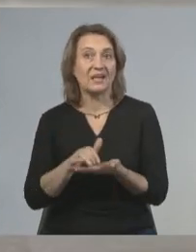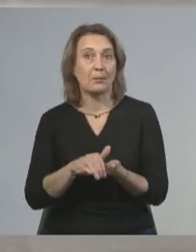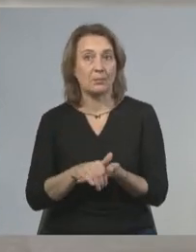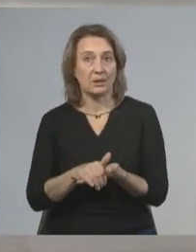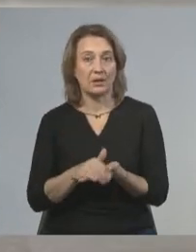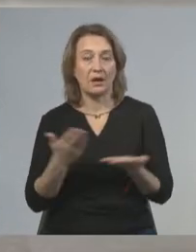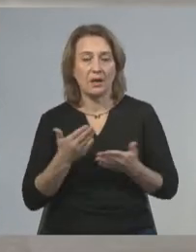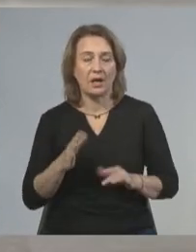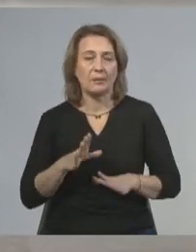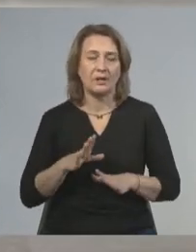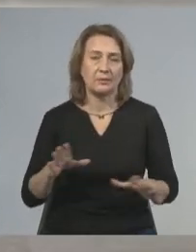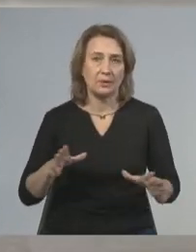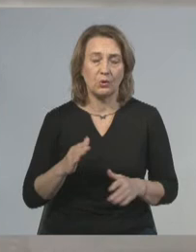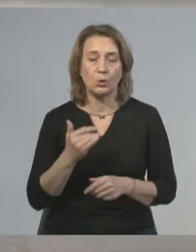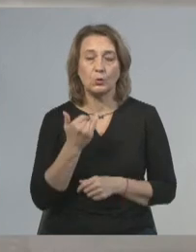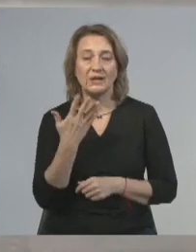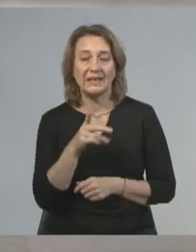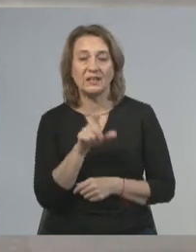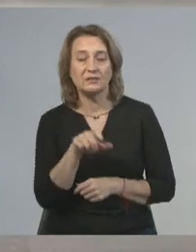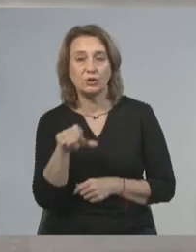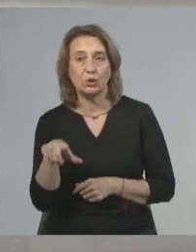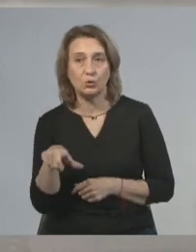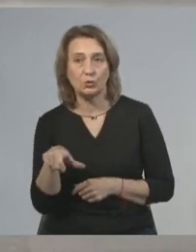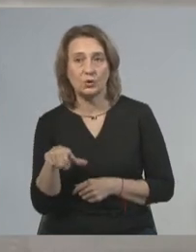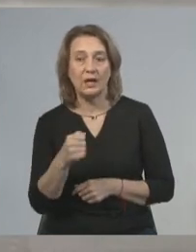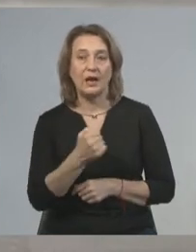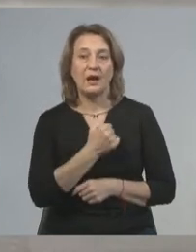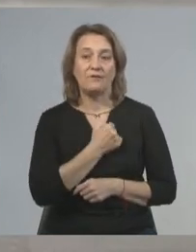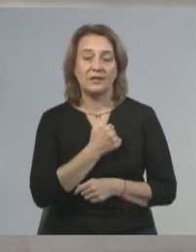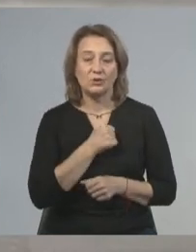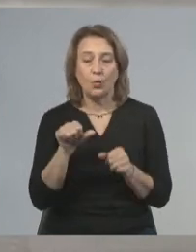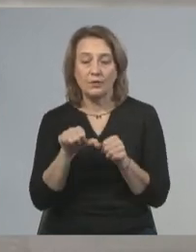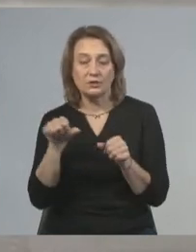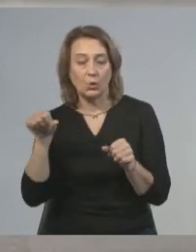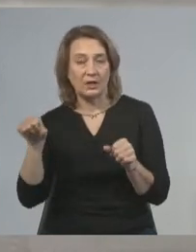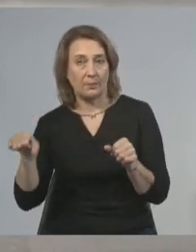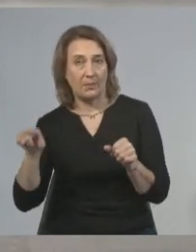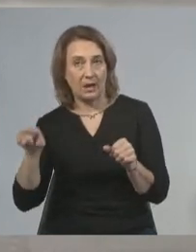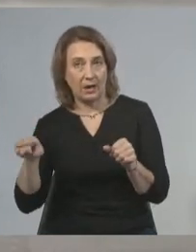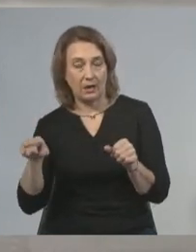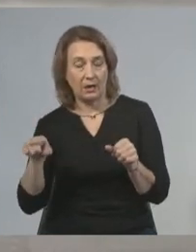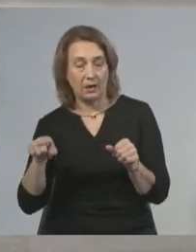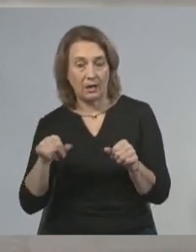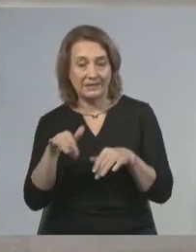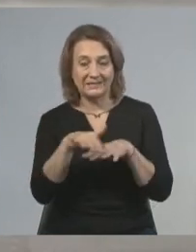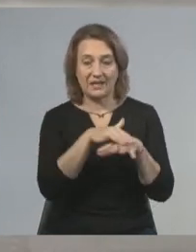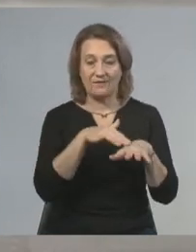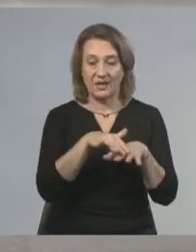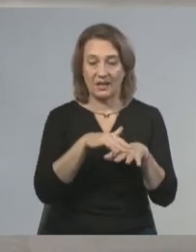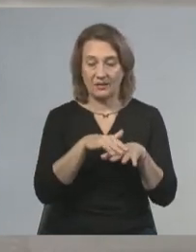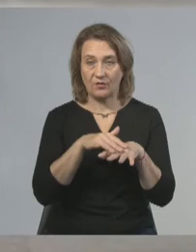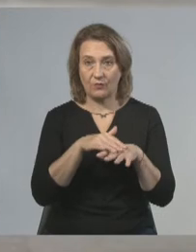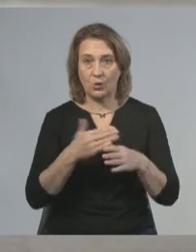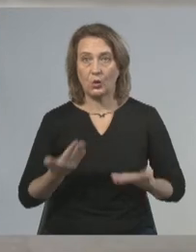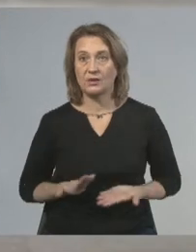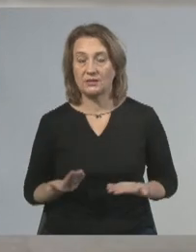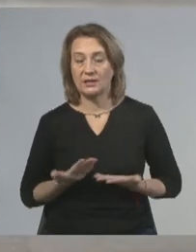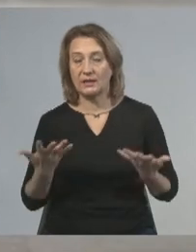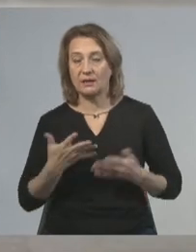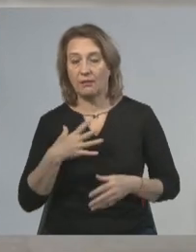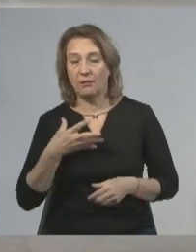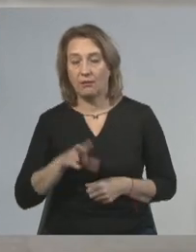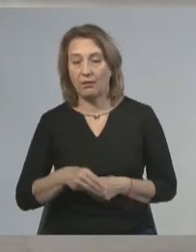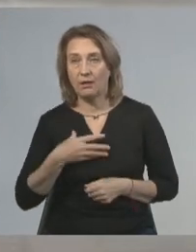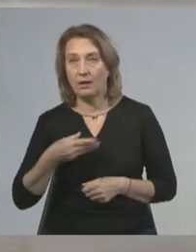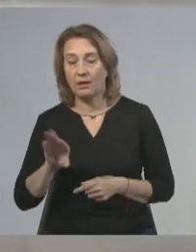peaceful peace but still a number of people of military